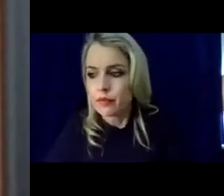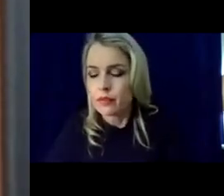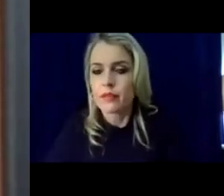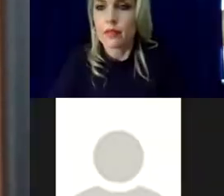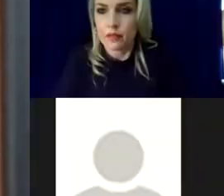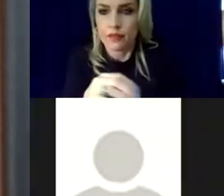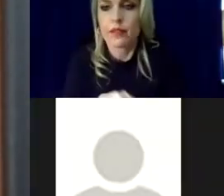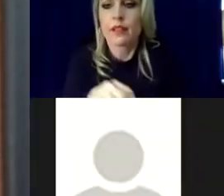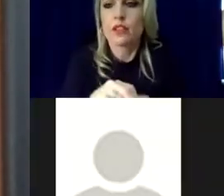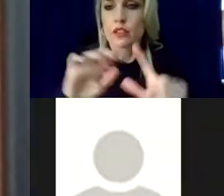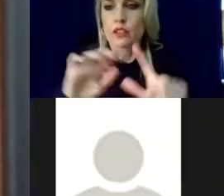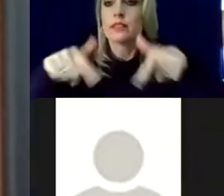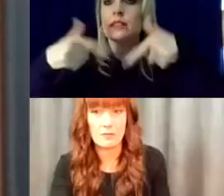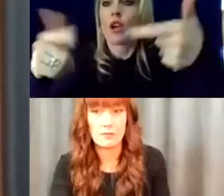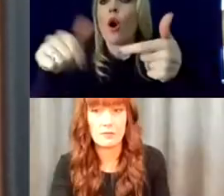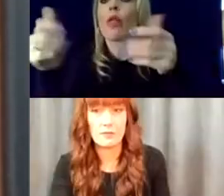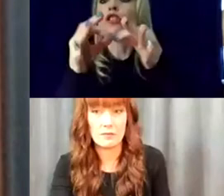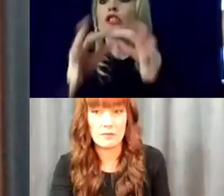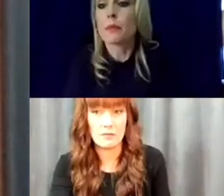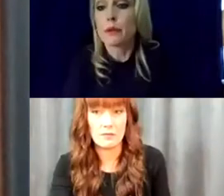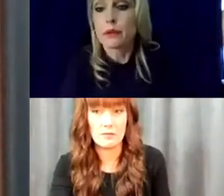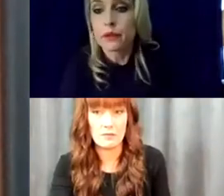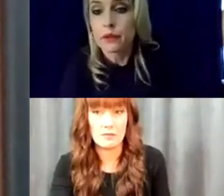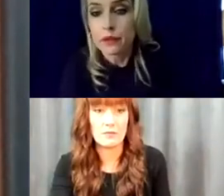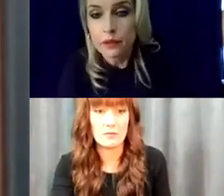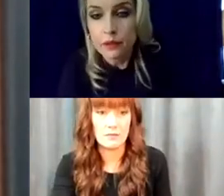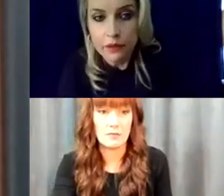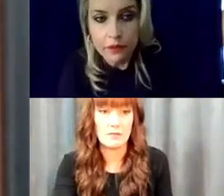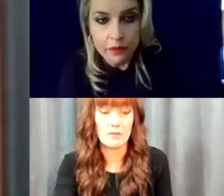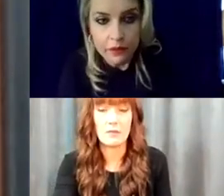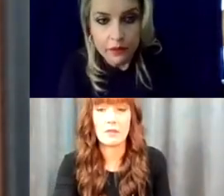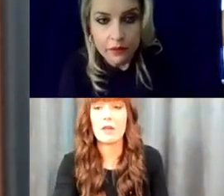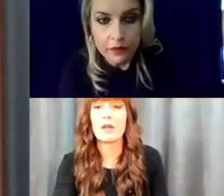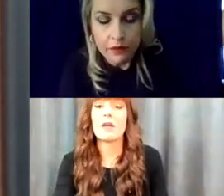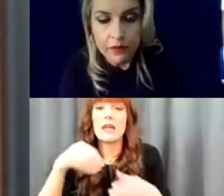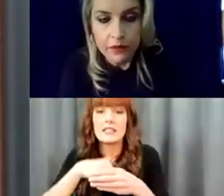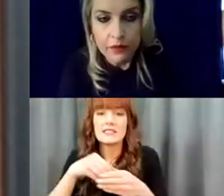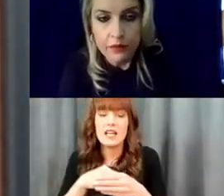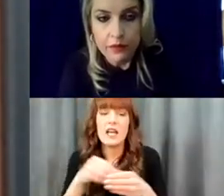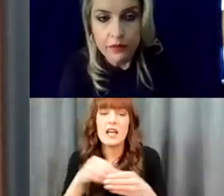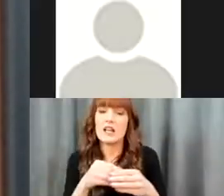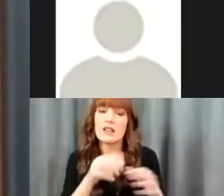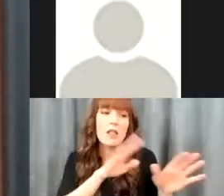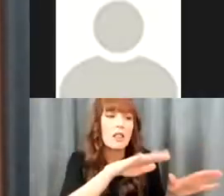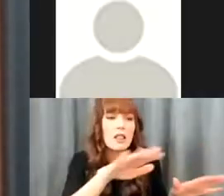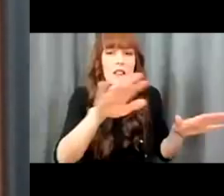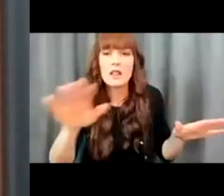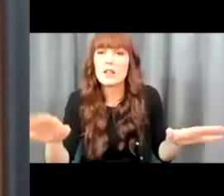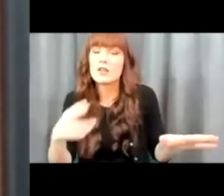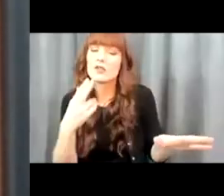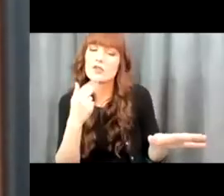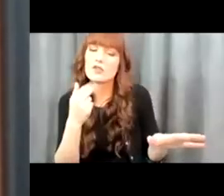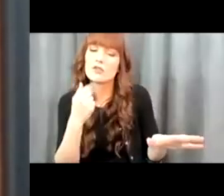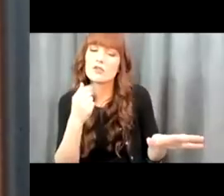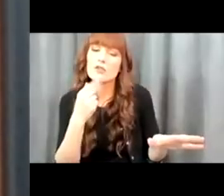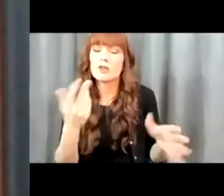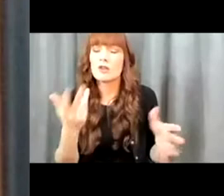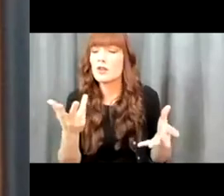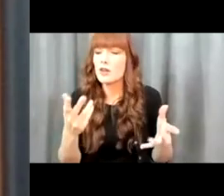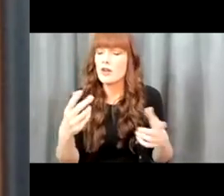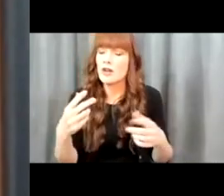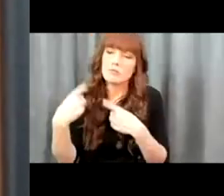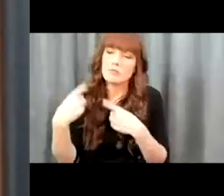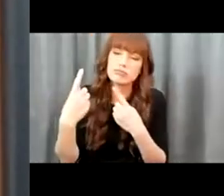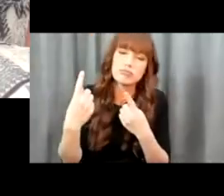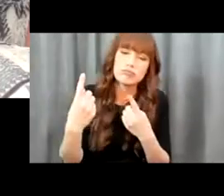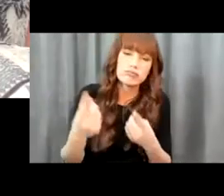Interior, Karo's house, later that day. A small living room. The treasures here are quaint, knickknacks acquired from a lifetime of bartering and